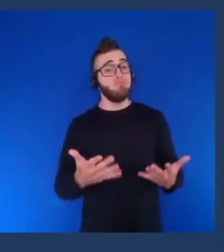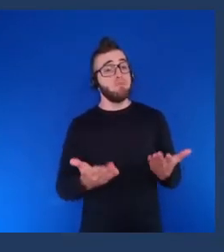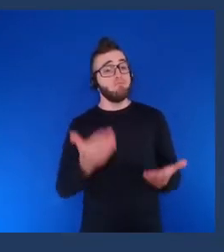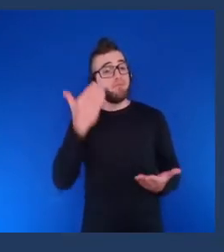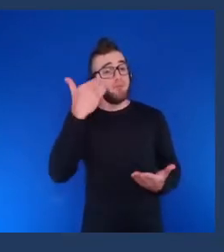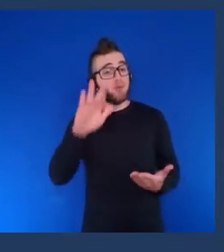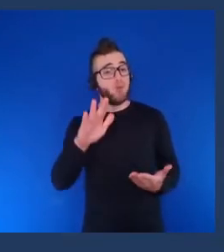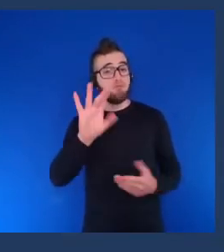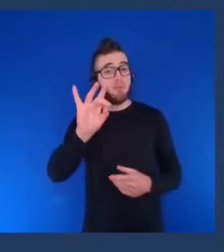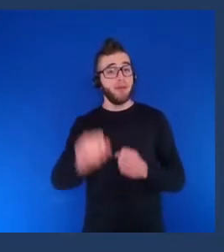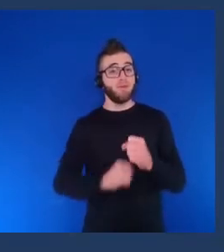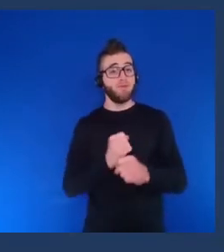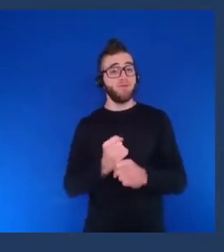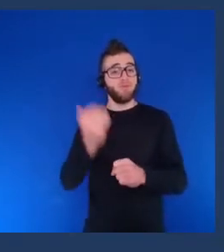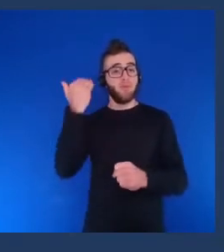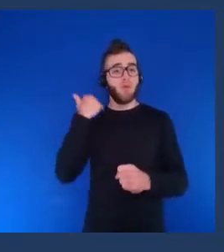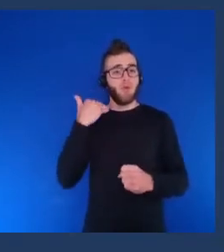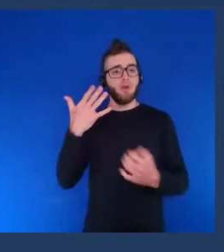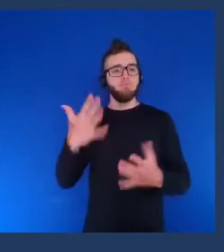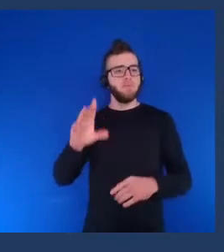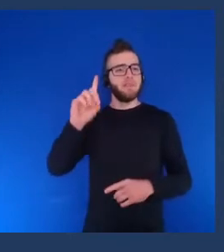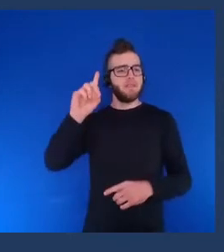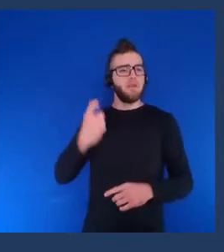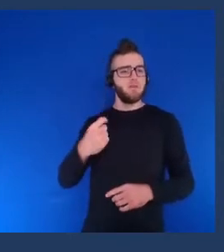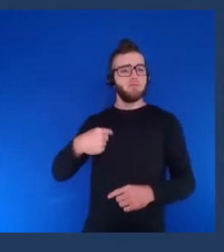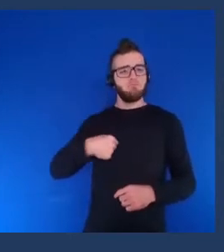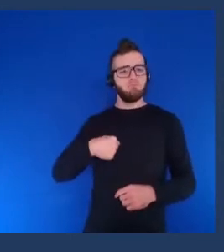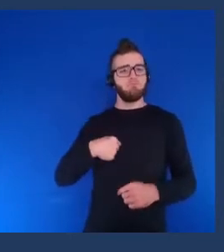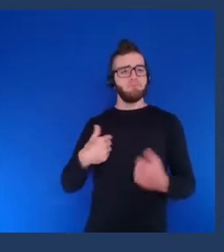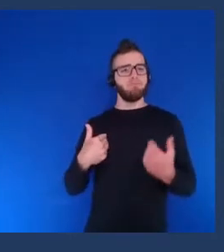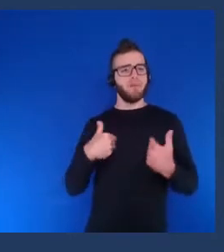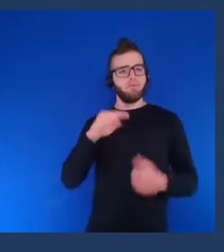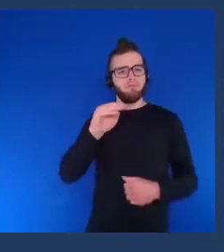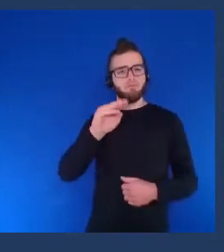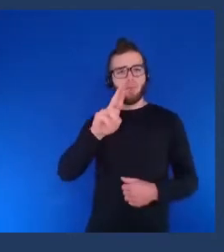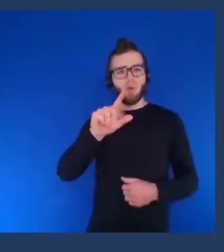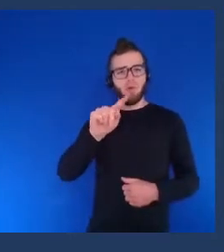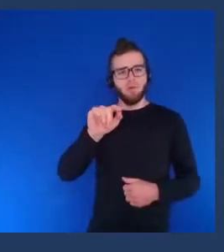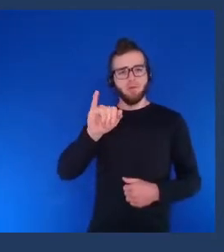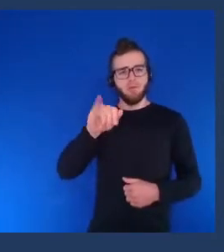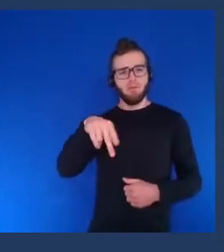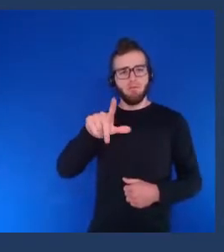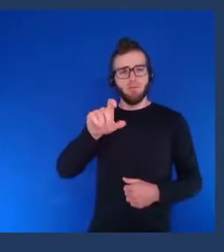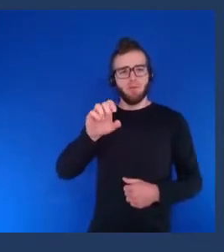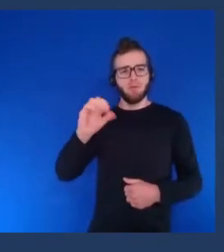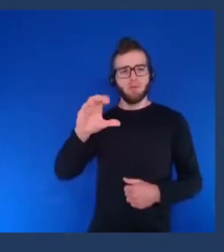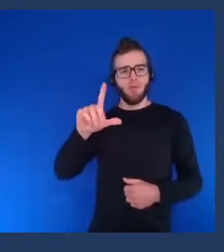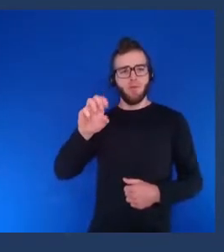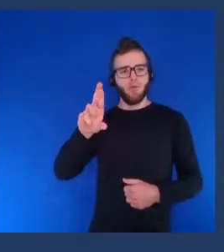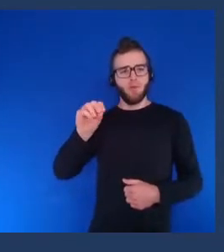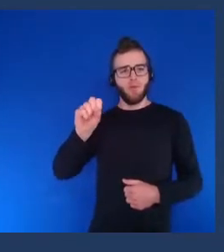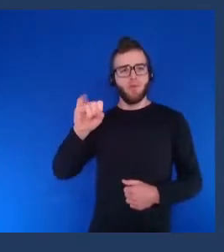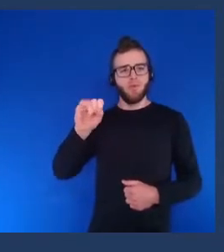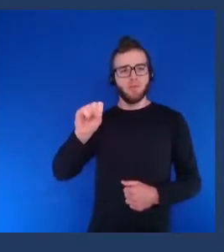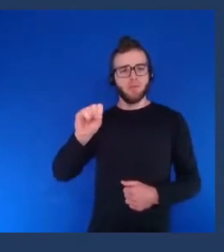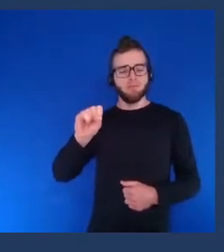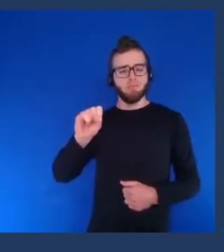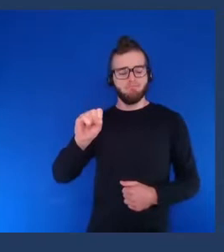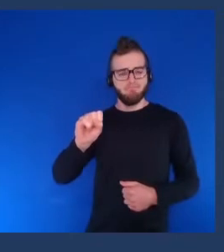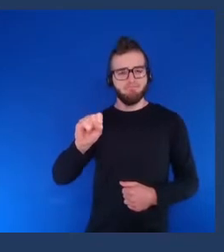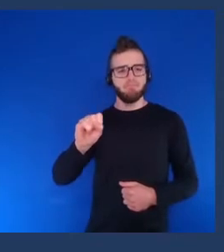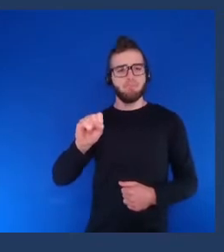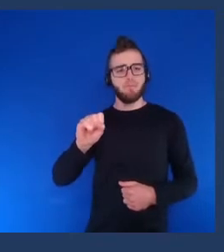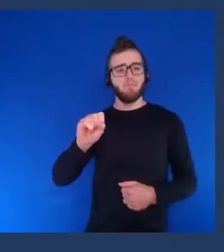with multiple sclerosis myself. And in fact, if I trace back to when I was first having the symptoms, it